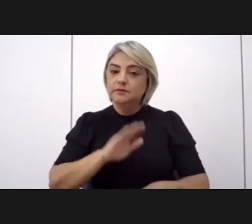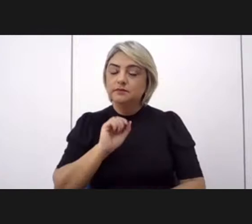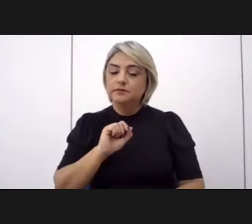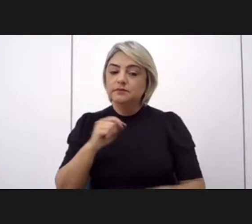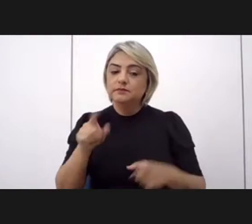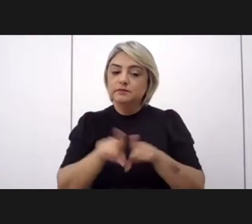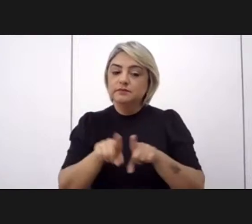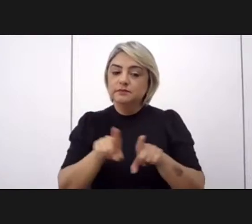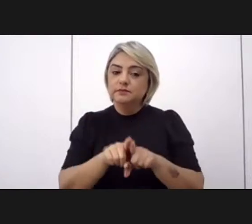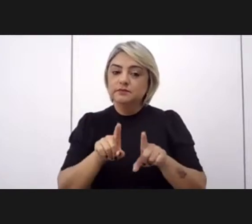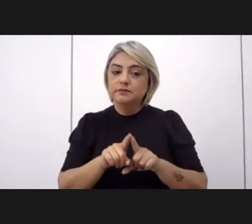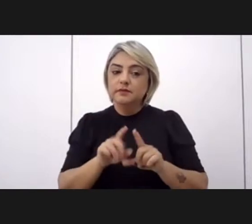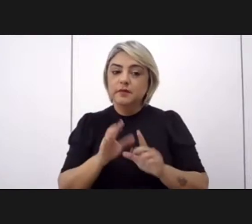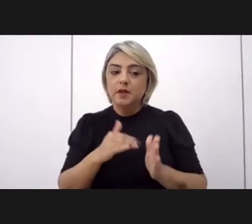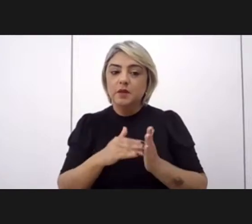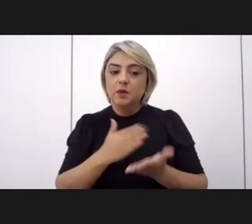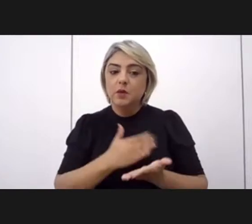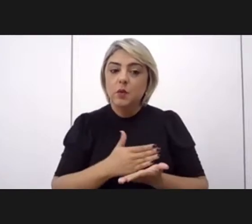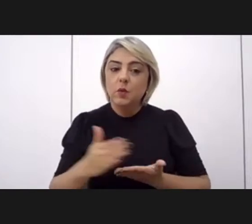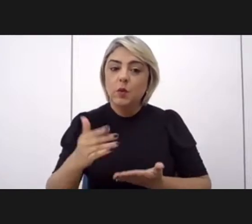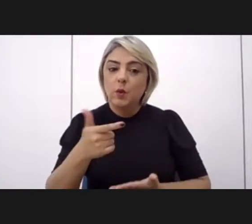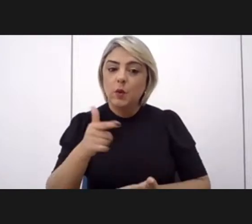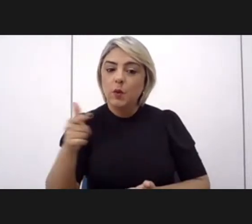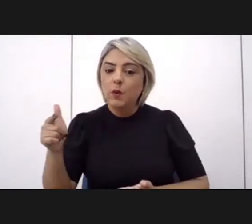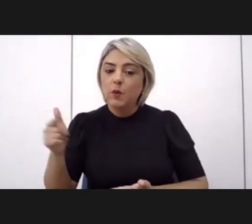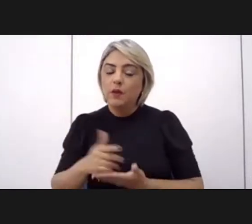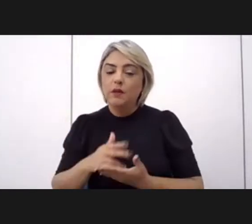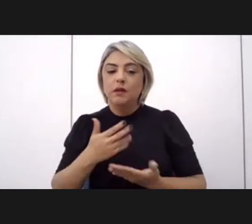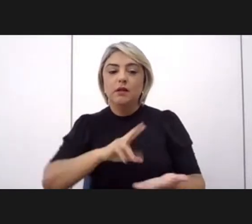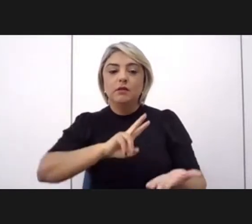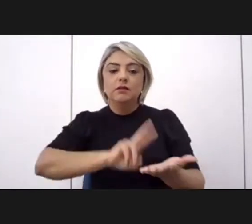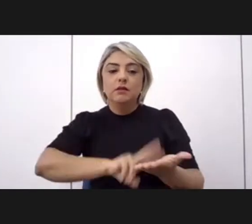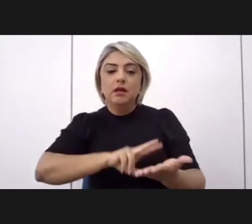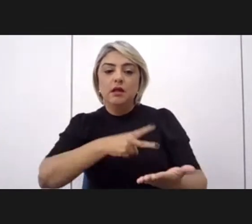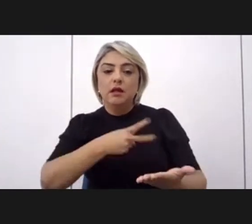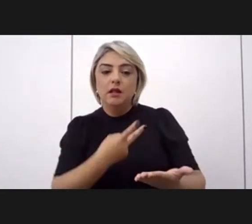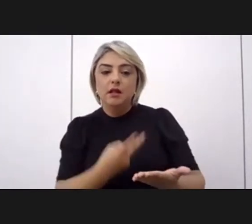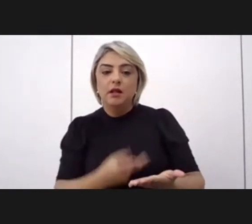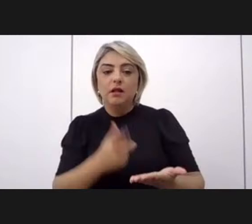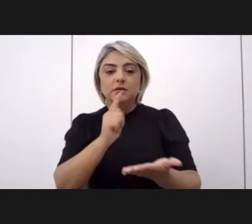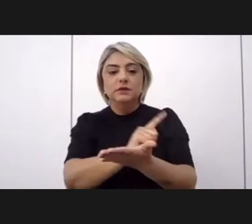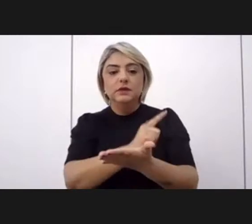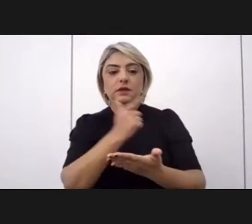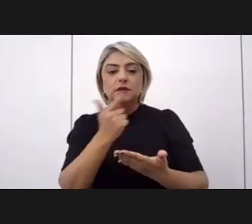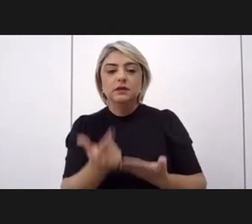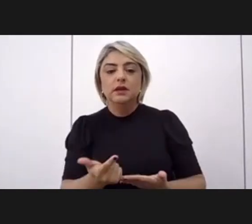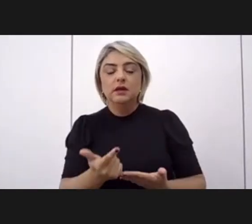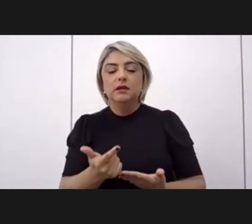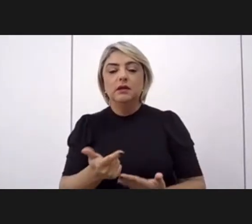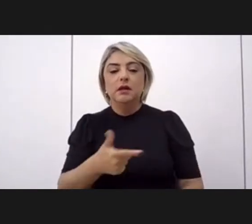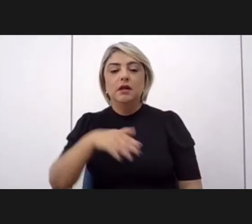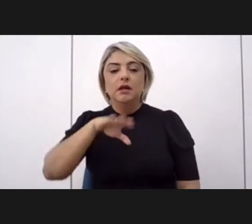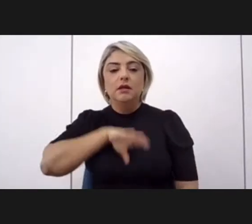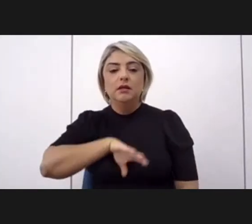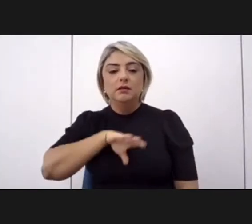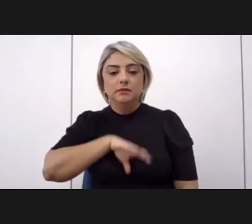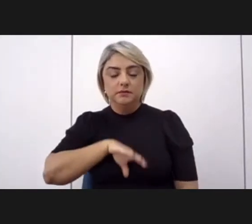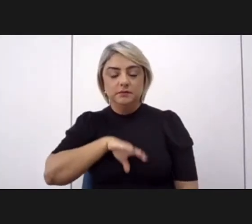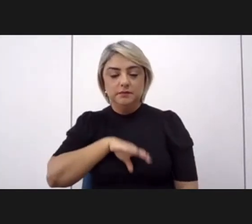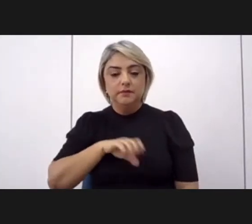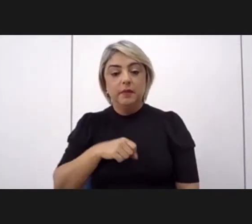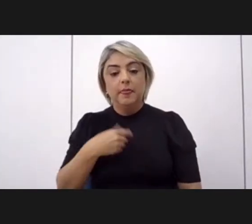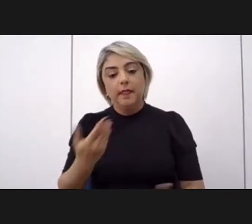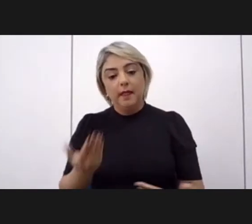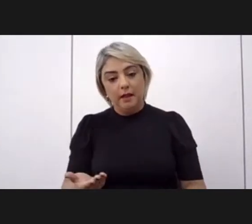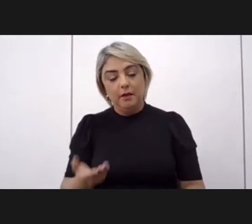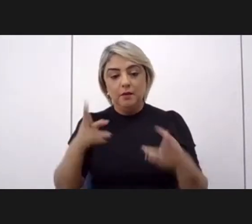of translating books into Portuguese. That said, I would like